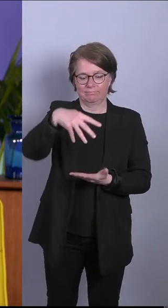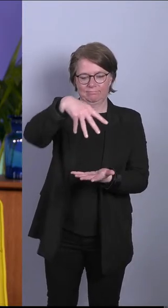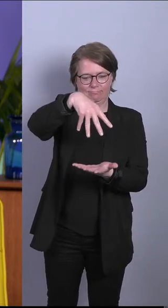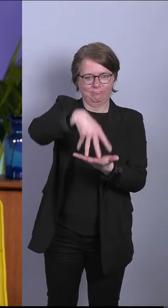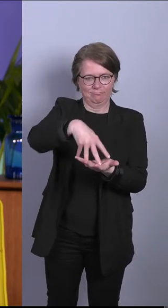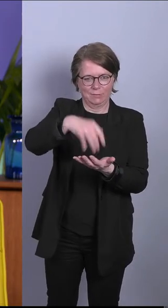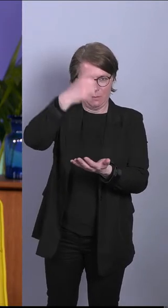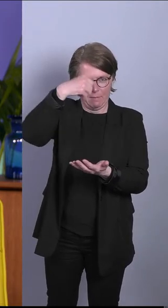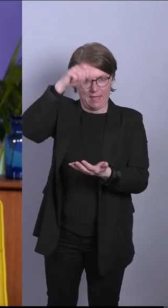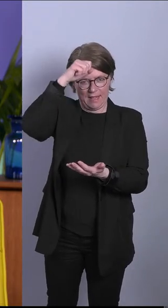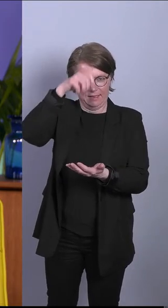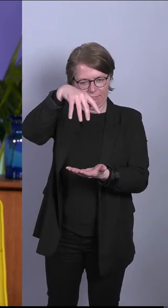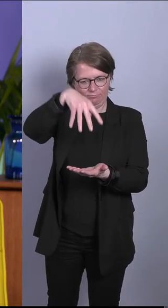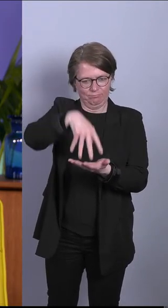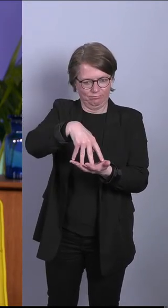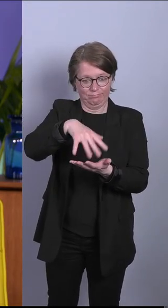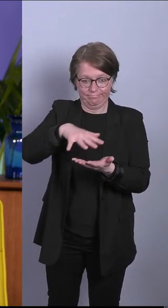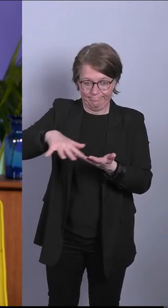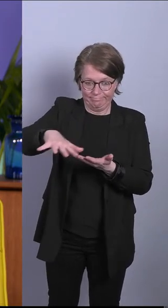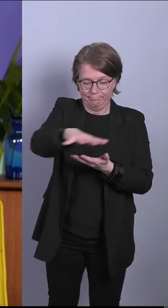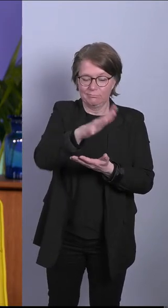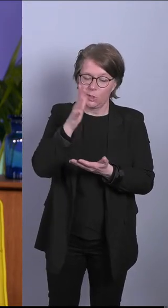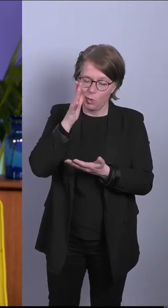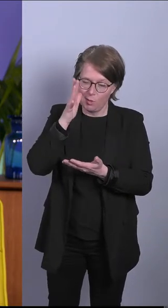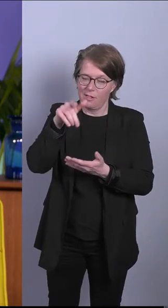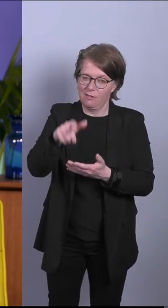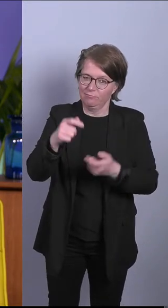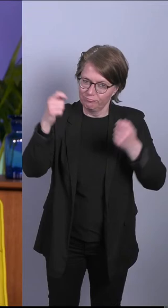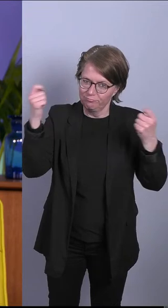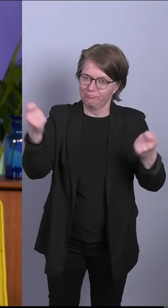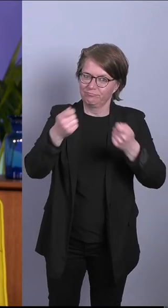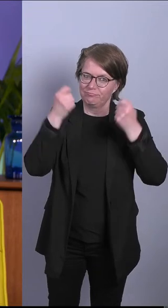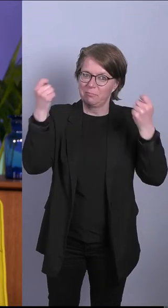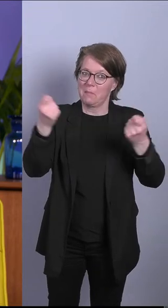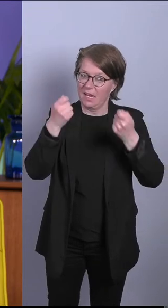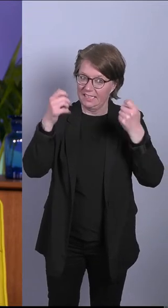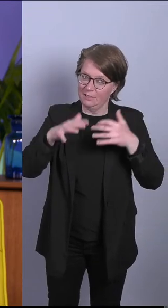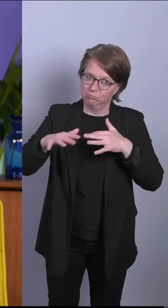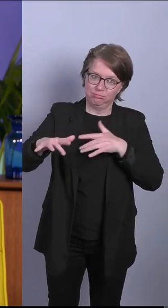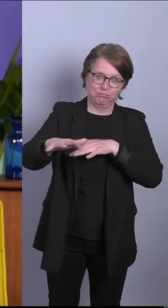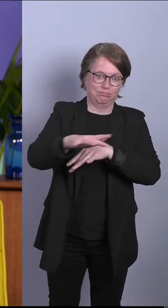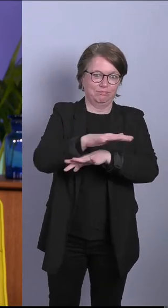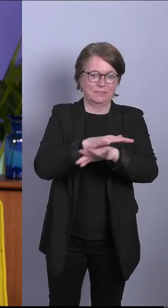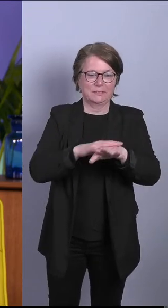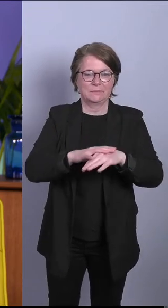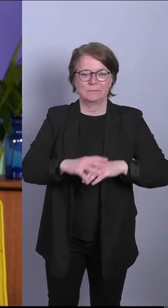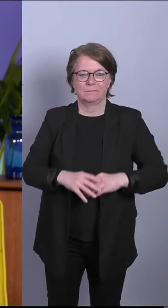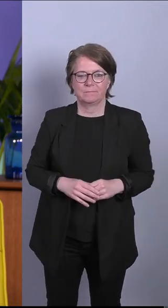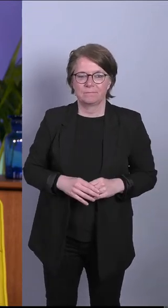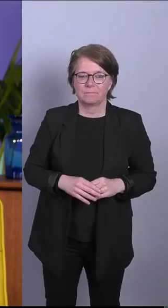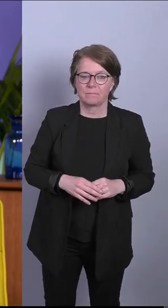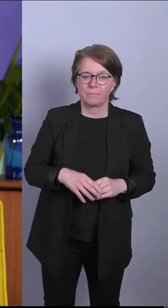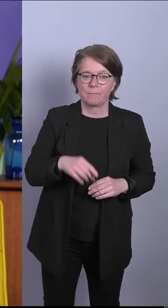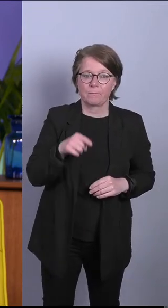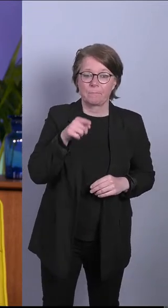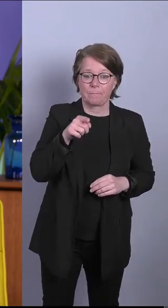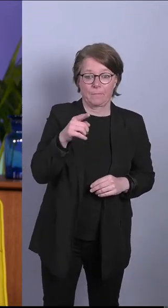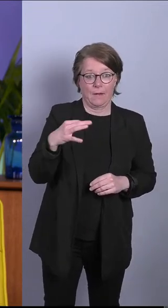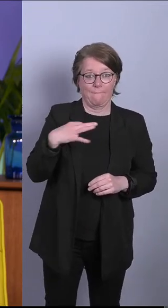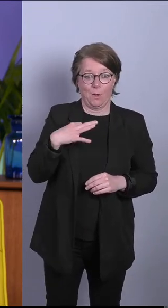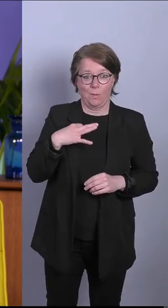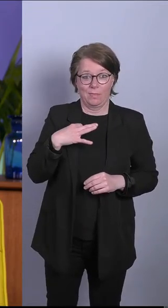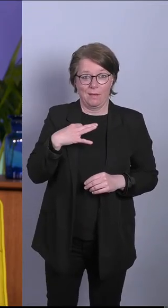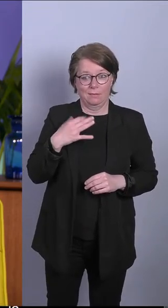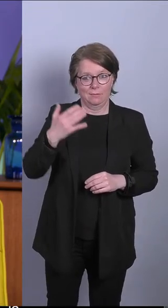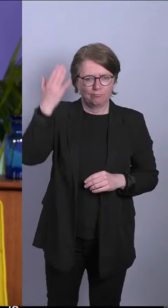very thankful for each and every volunteer who has signed up for this World Games to come here and support us in Berlin. I